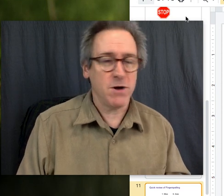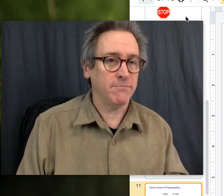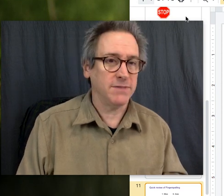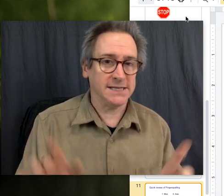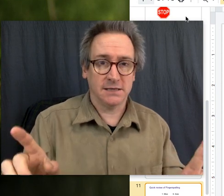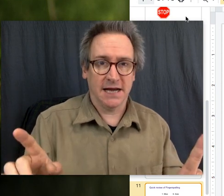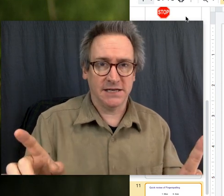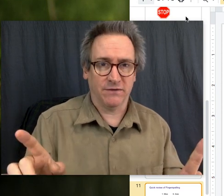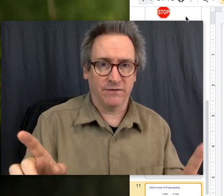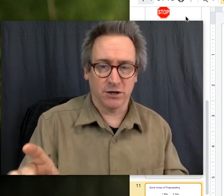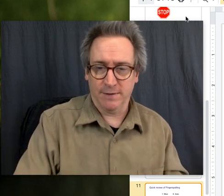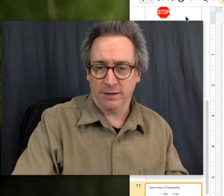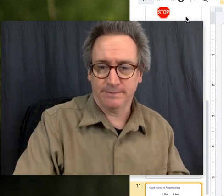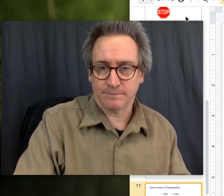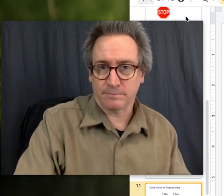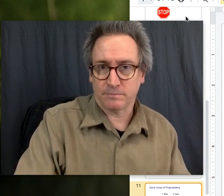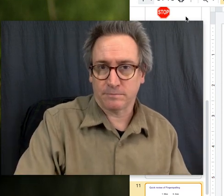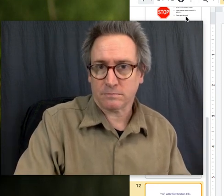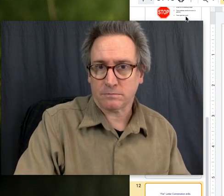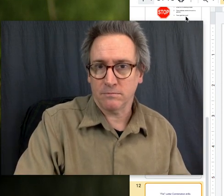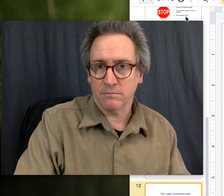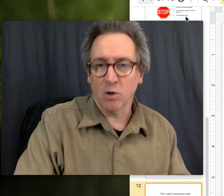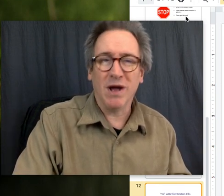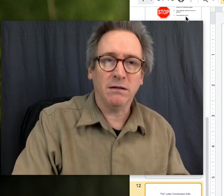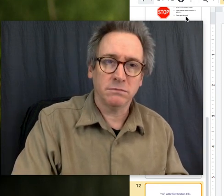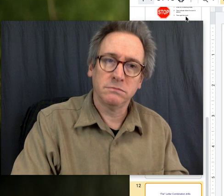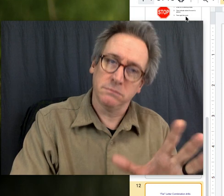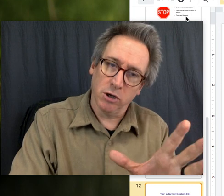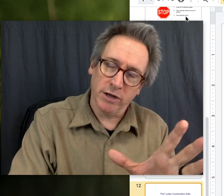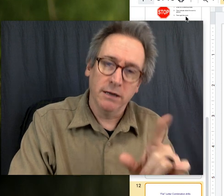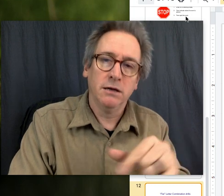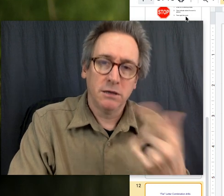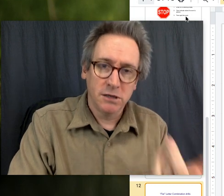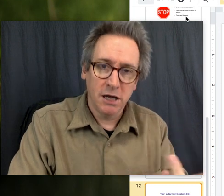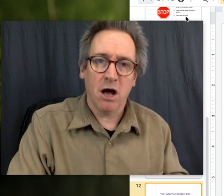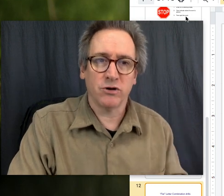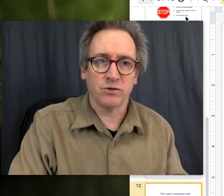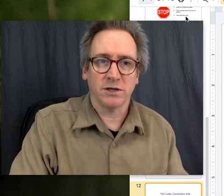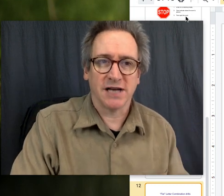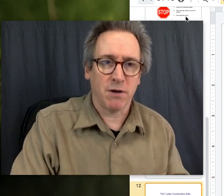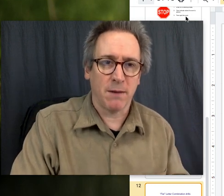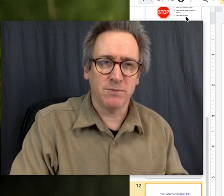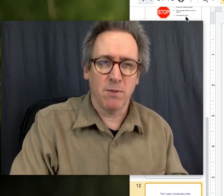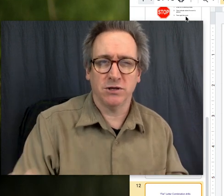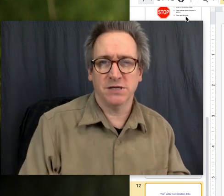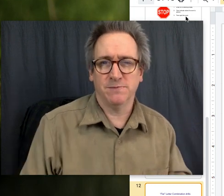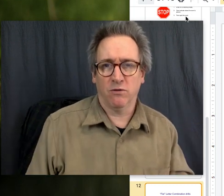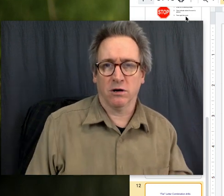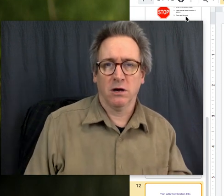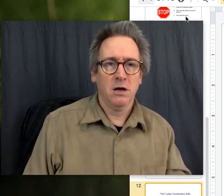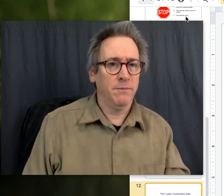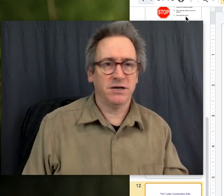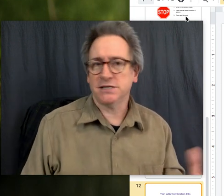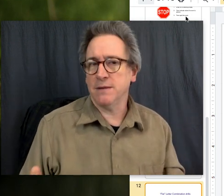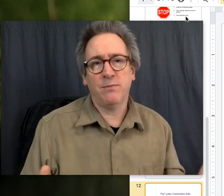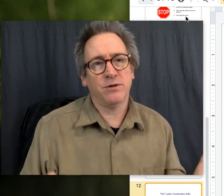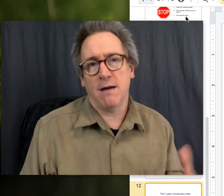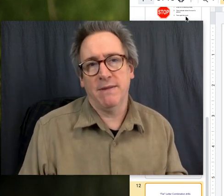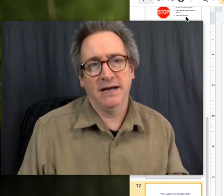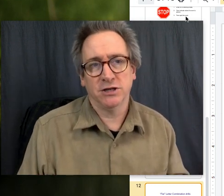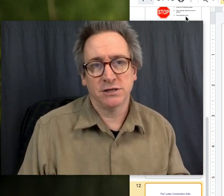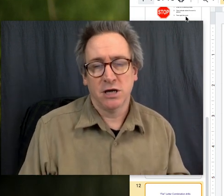All right, that's it for fingerspelling. Well, okay. Other drills, I probably mentioned these before, but just come